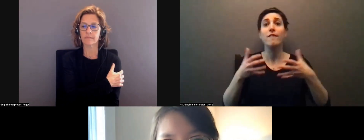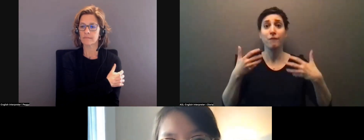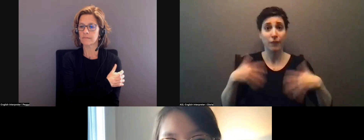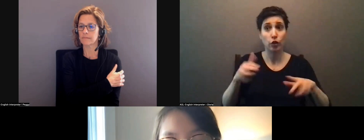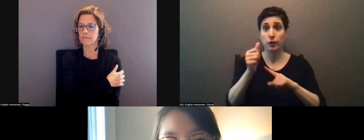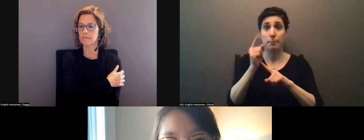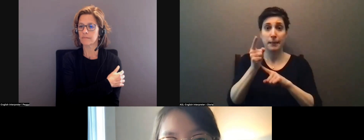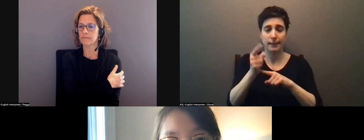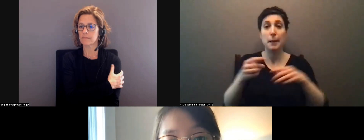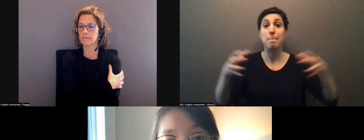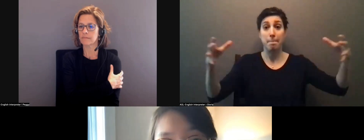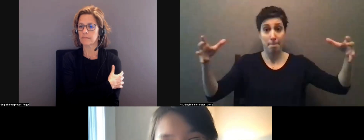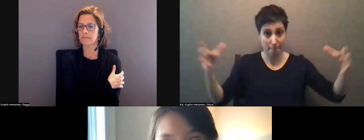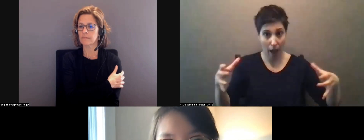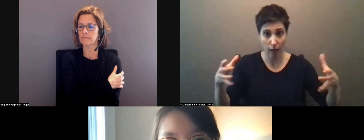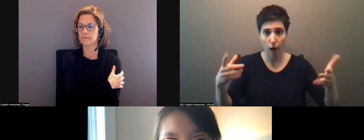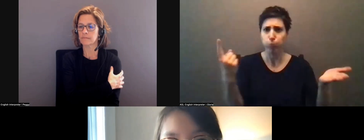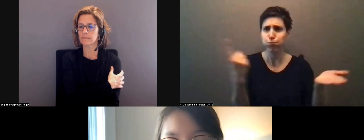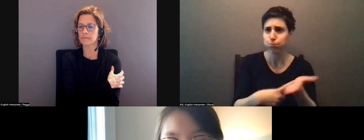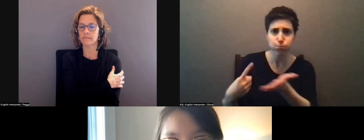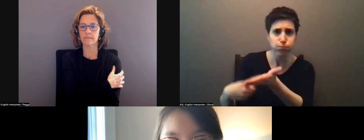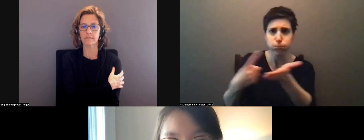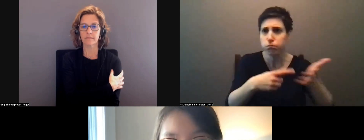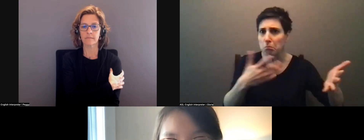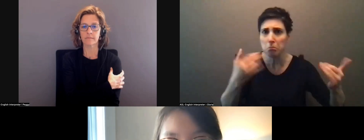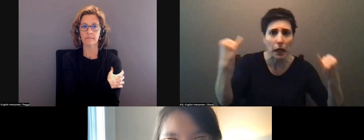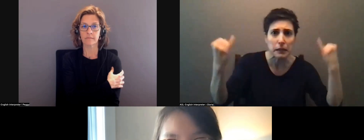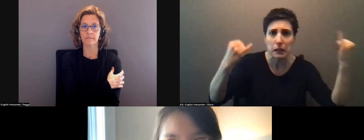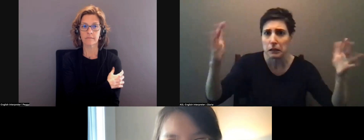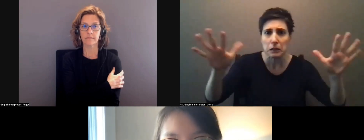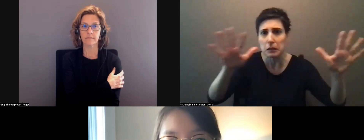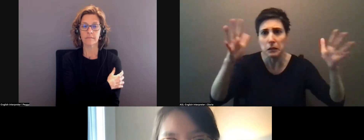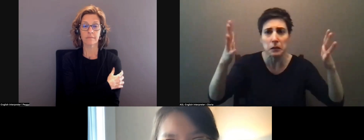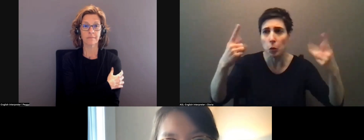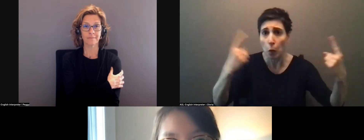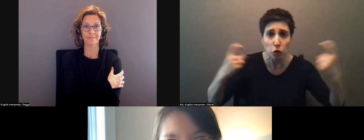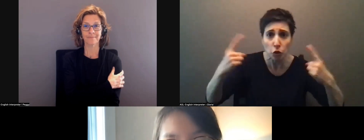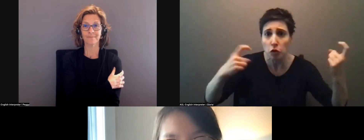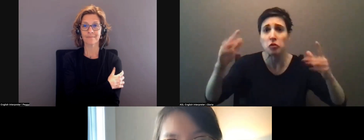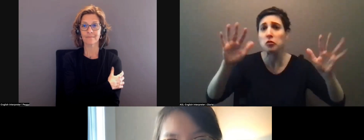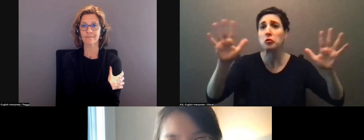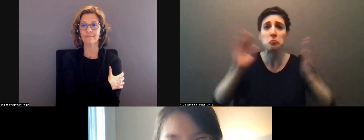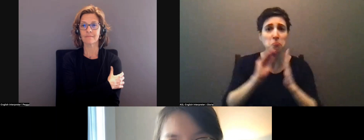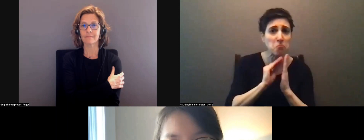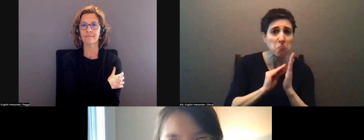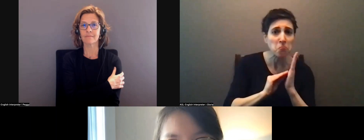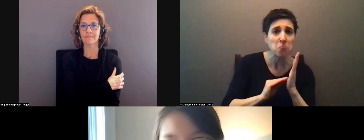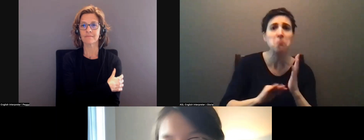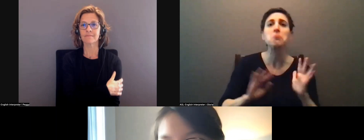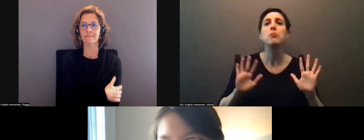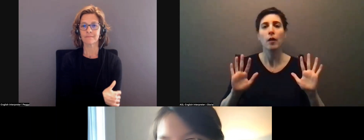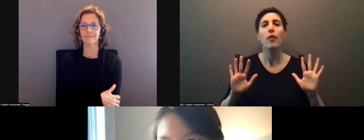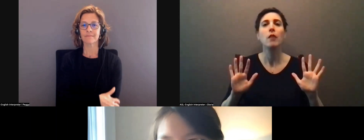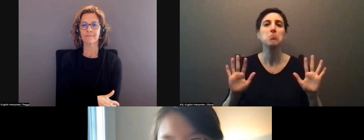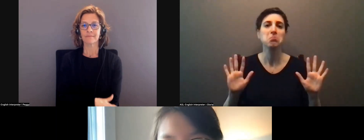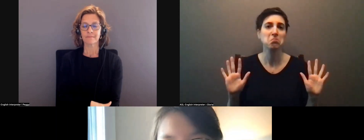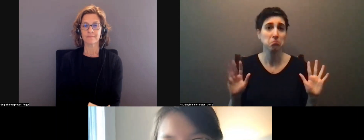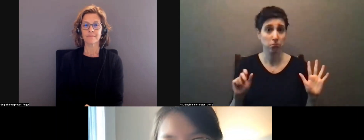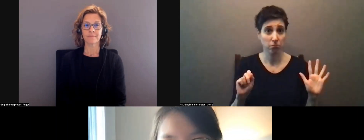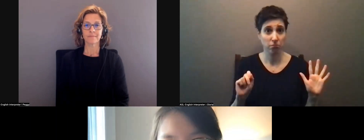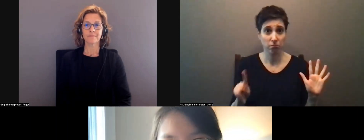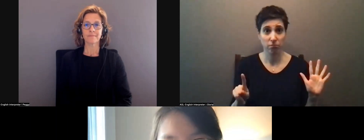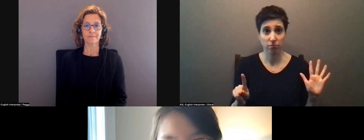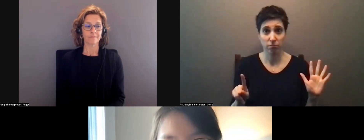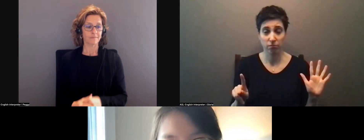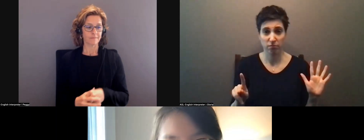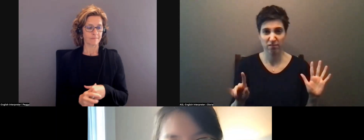room debrief, and hopefully try to capture some of those questions so that we can follow up afterwards. So I